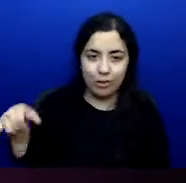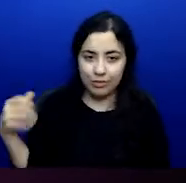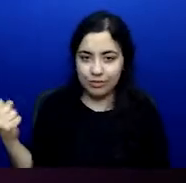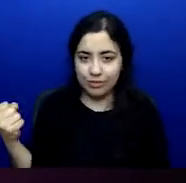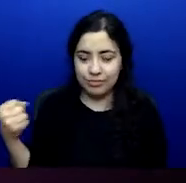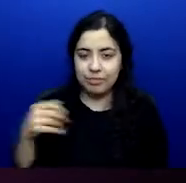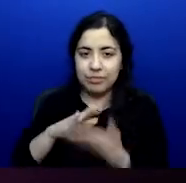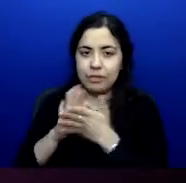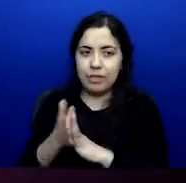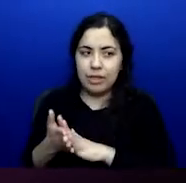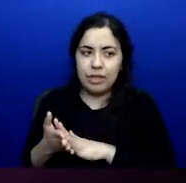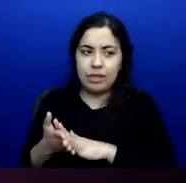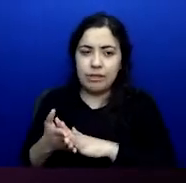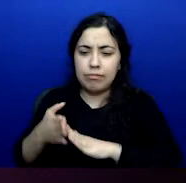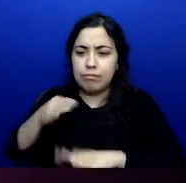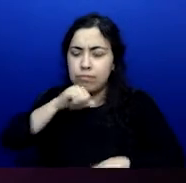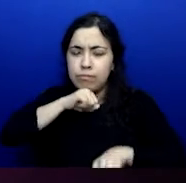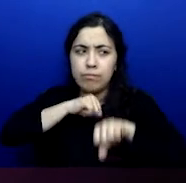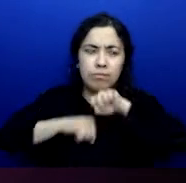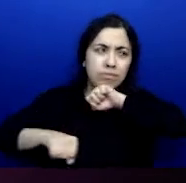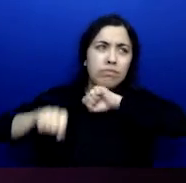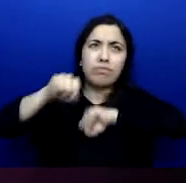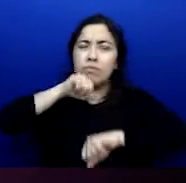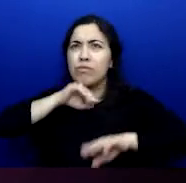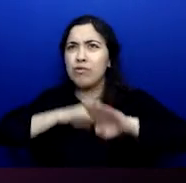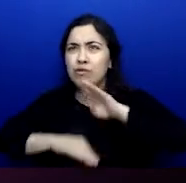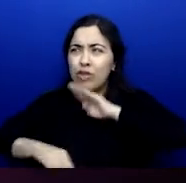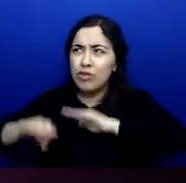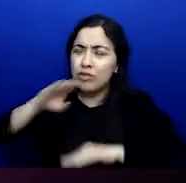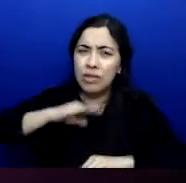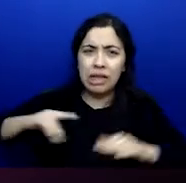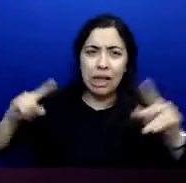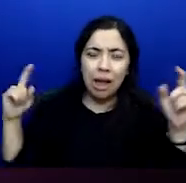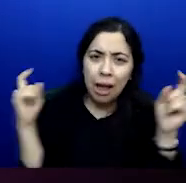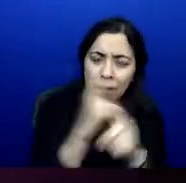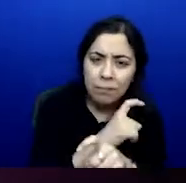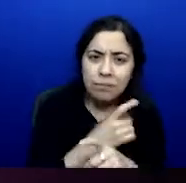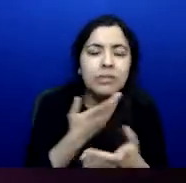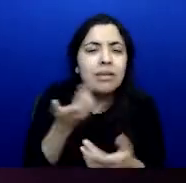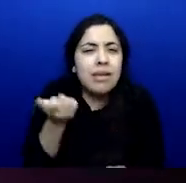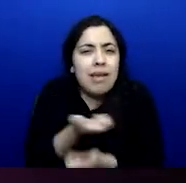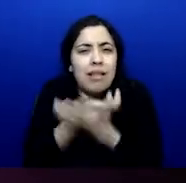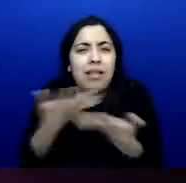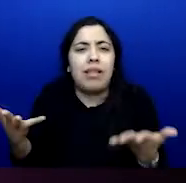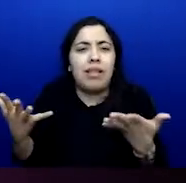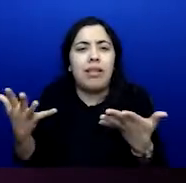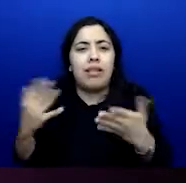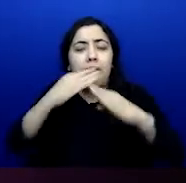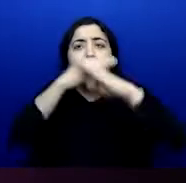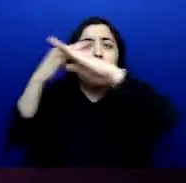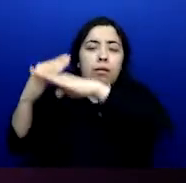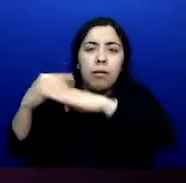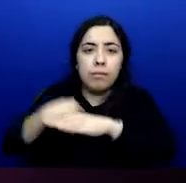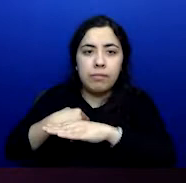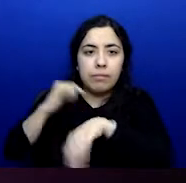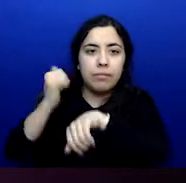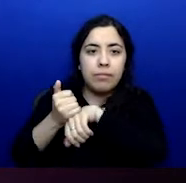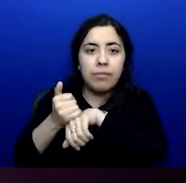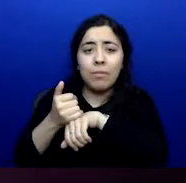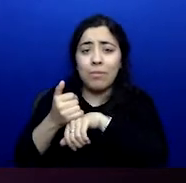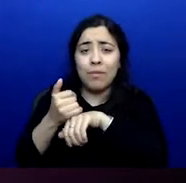but became increasingly frustrated with all the complexity. Anything that got in the way of me building